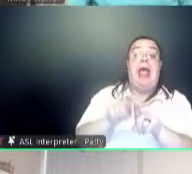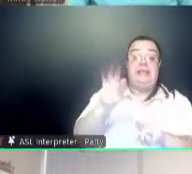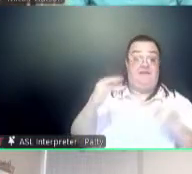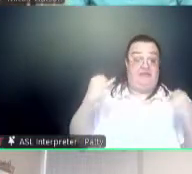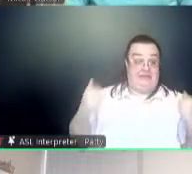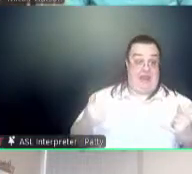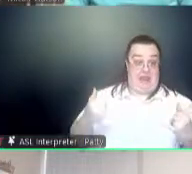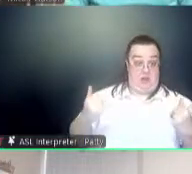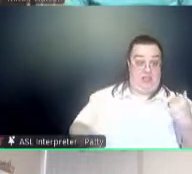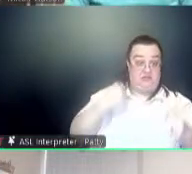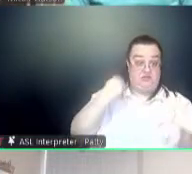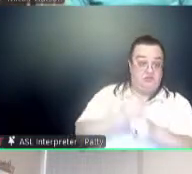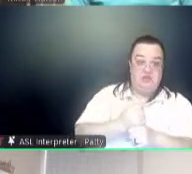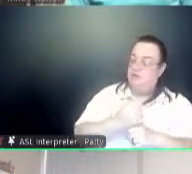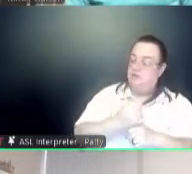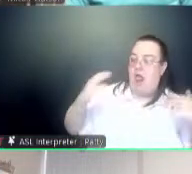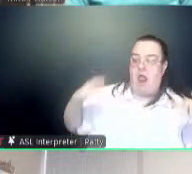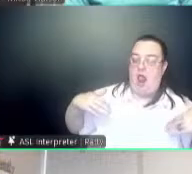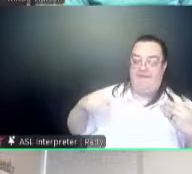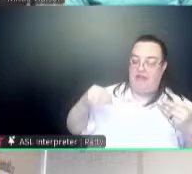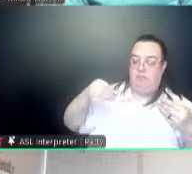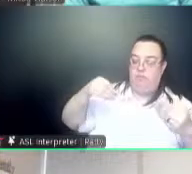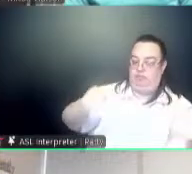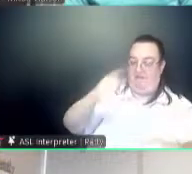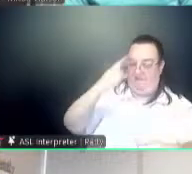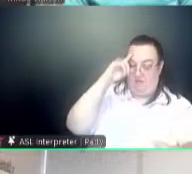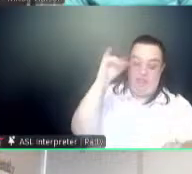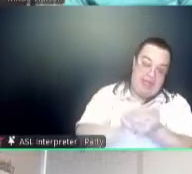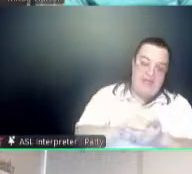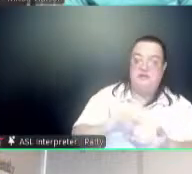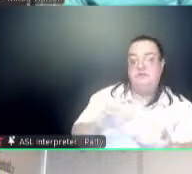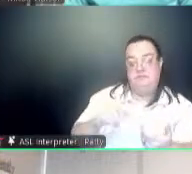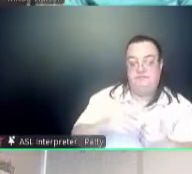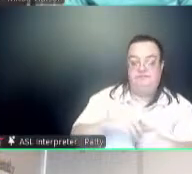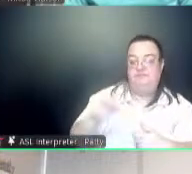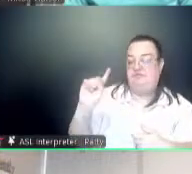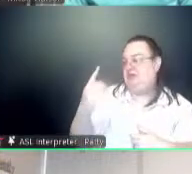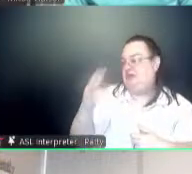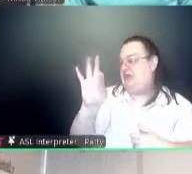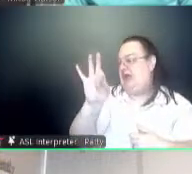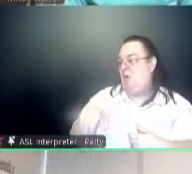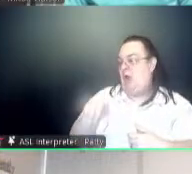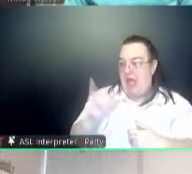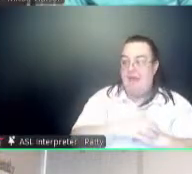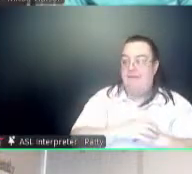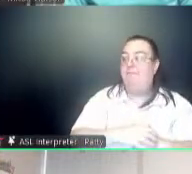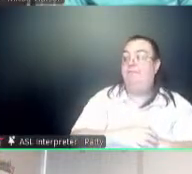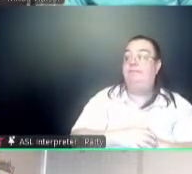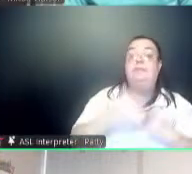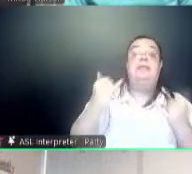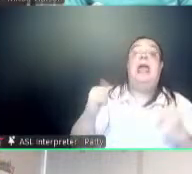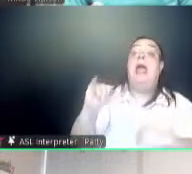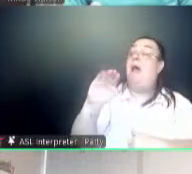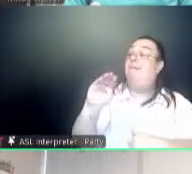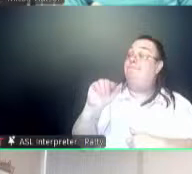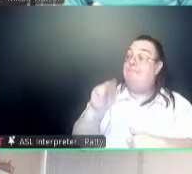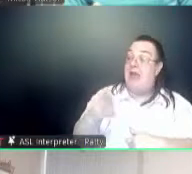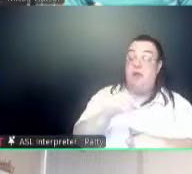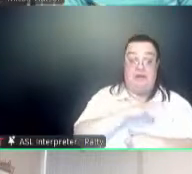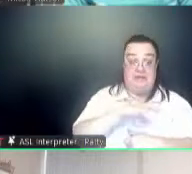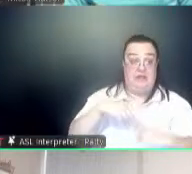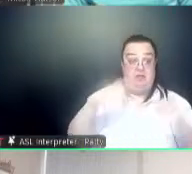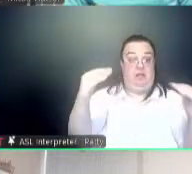we haven't spent any money for that. So just as an FYI. Mayor and Council, as we go down to the